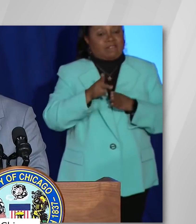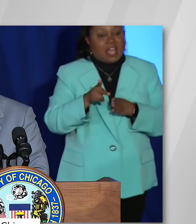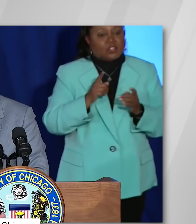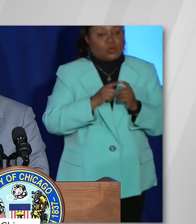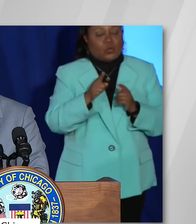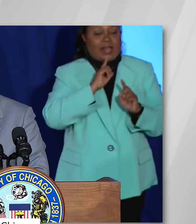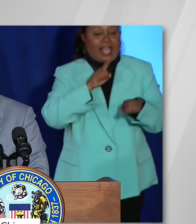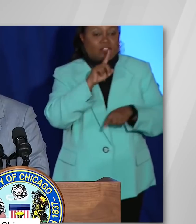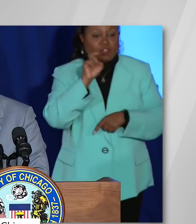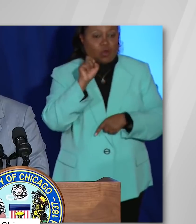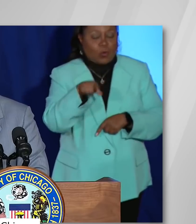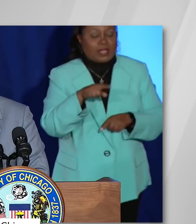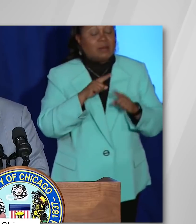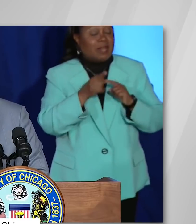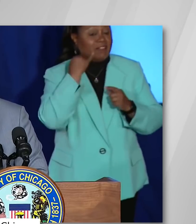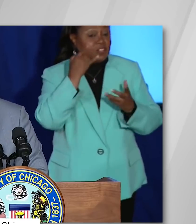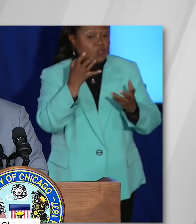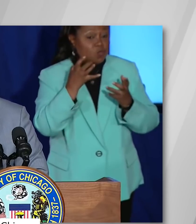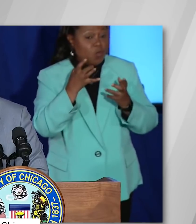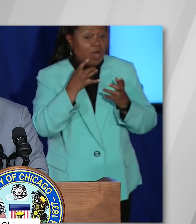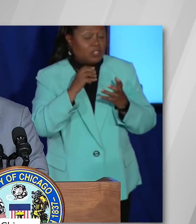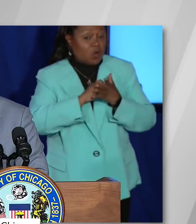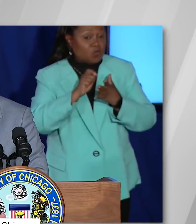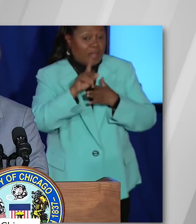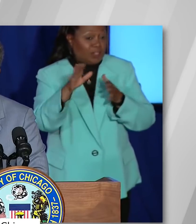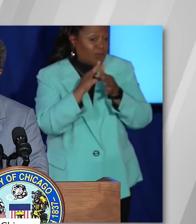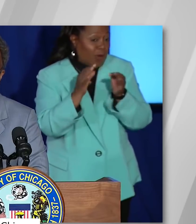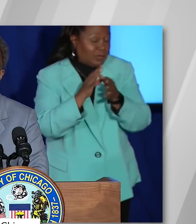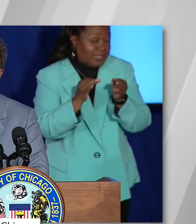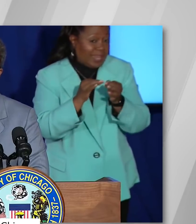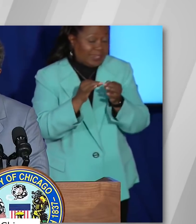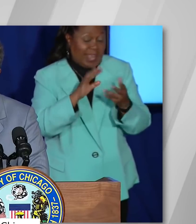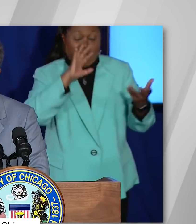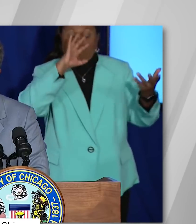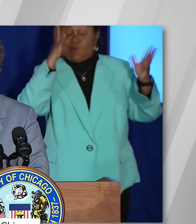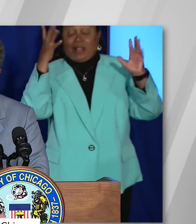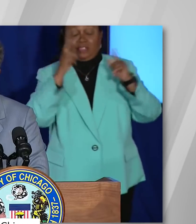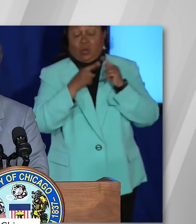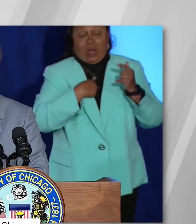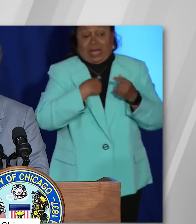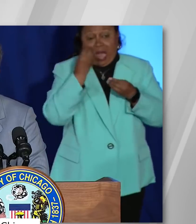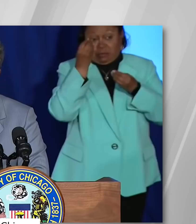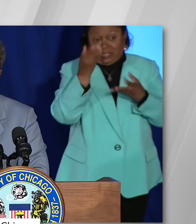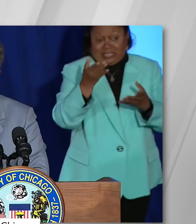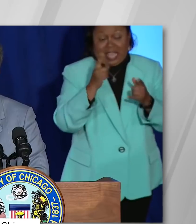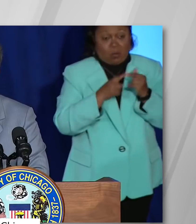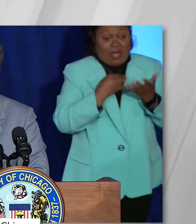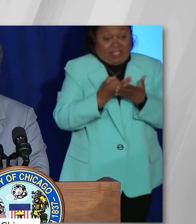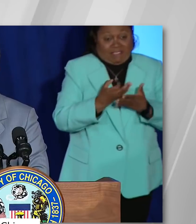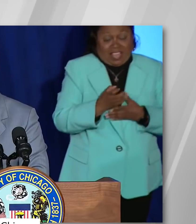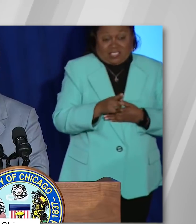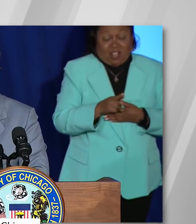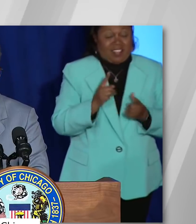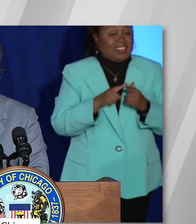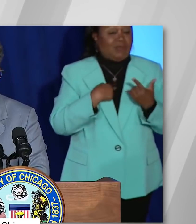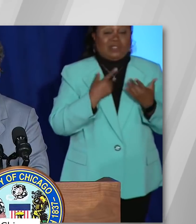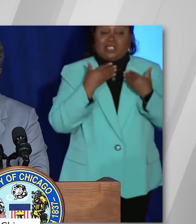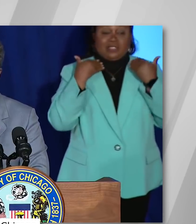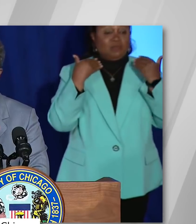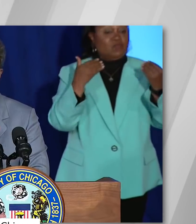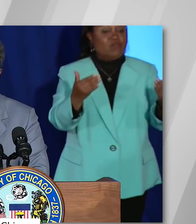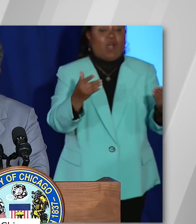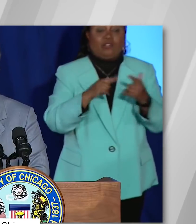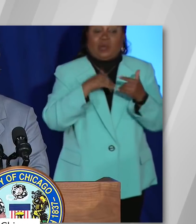professional and answer your question. But if you want to write your own narrative and irrelevant to what I'm going to say and what the facts are, then we'll just move